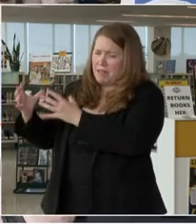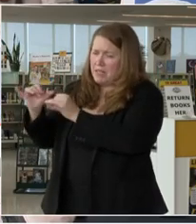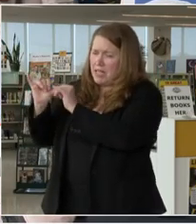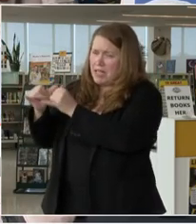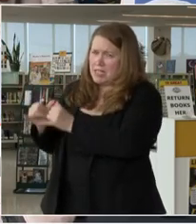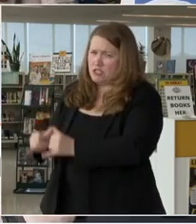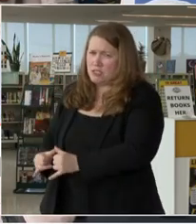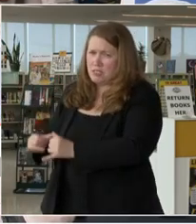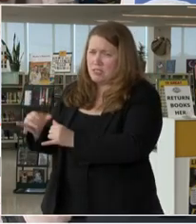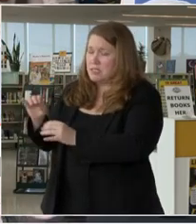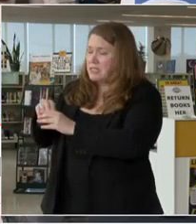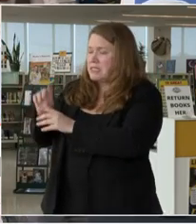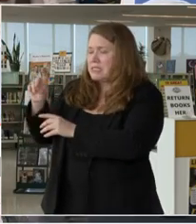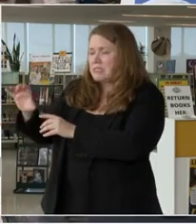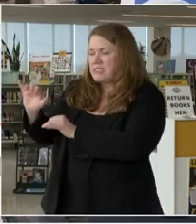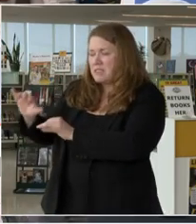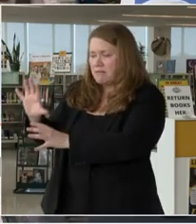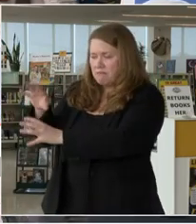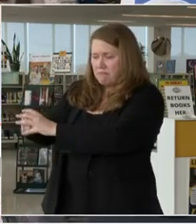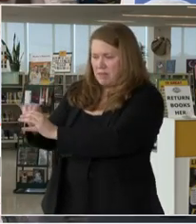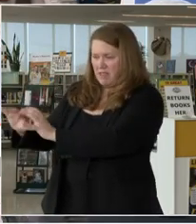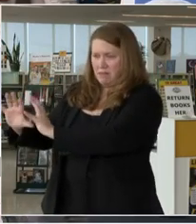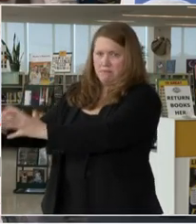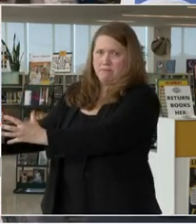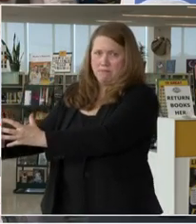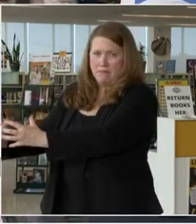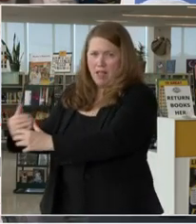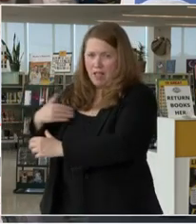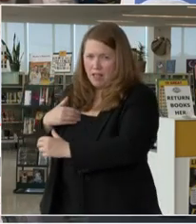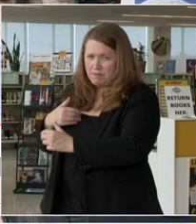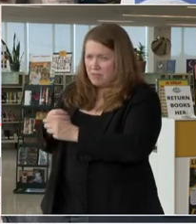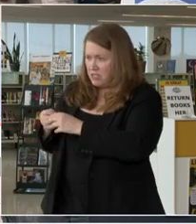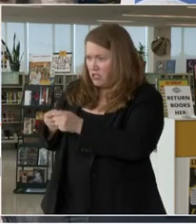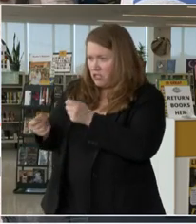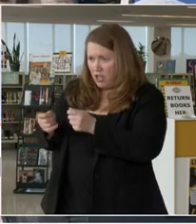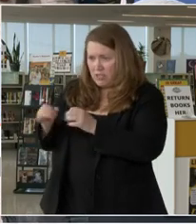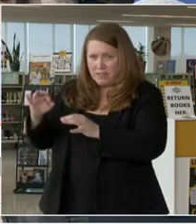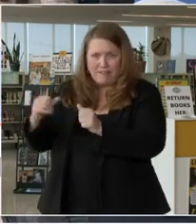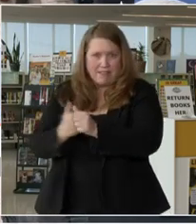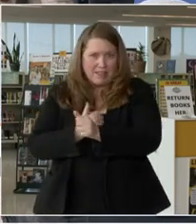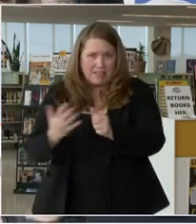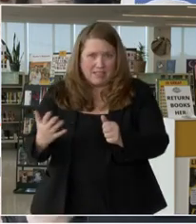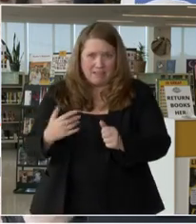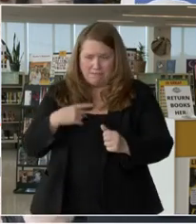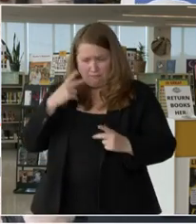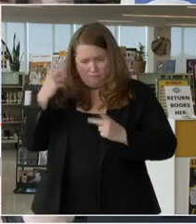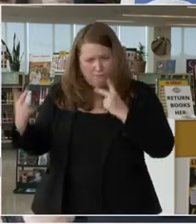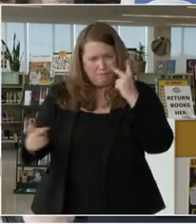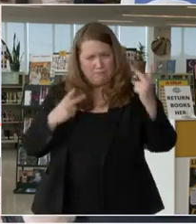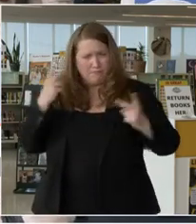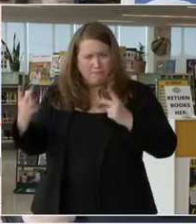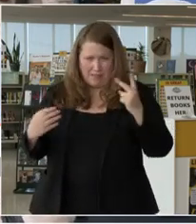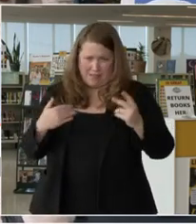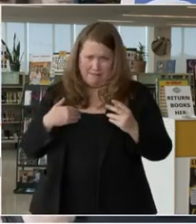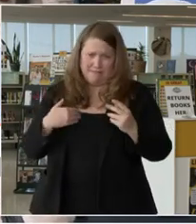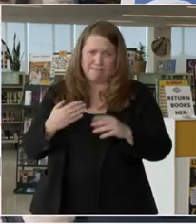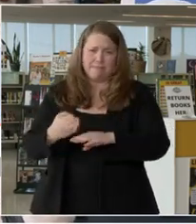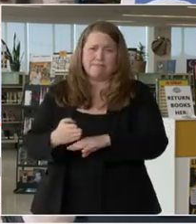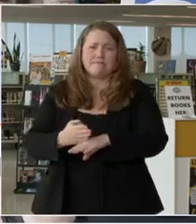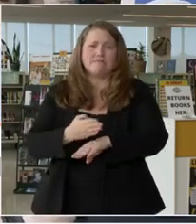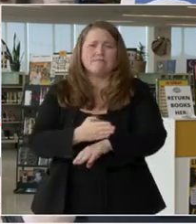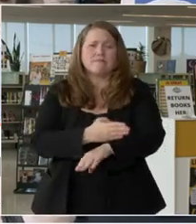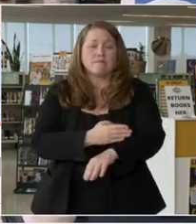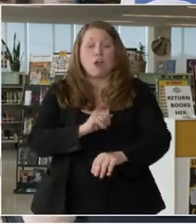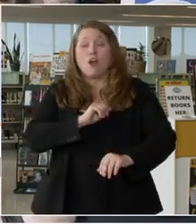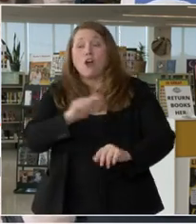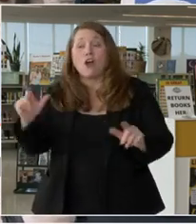across the district. And ultimately, I'm in charge of it. And so recently, we pulled together, for example, all of those agencies and